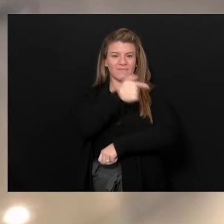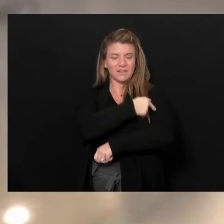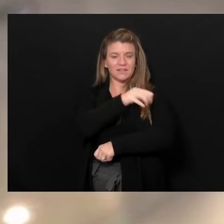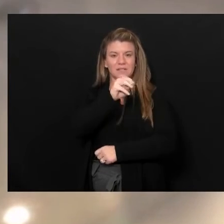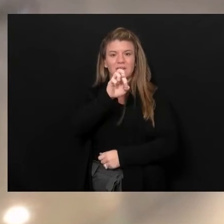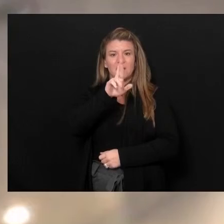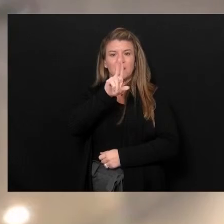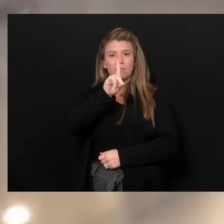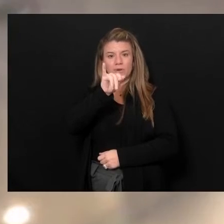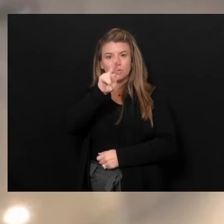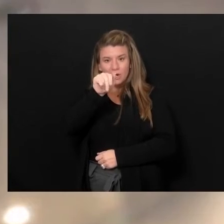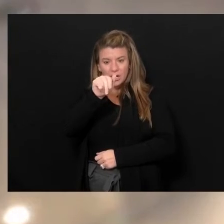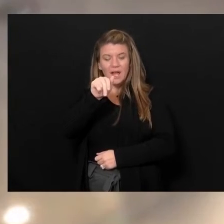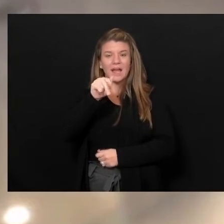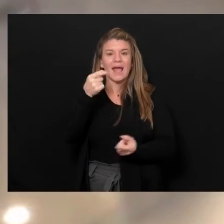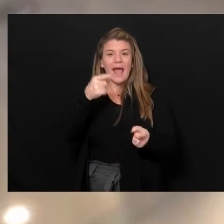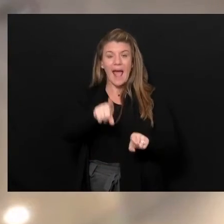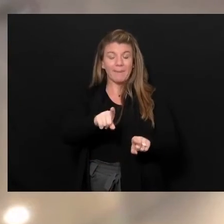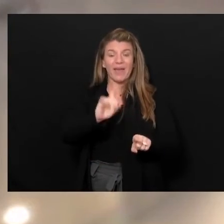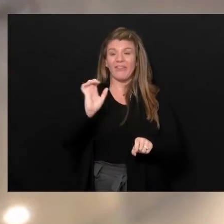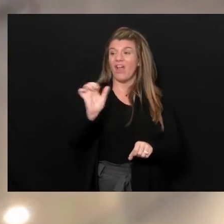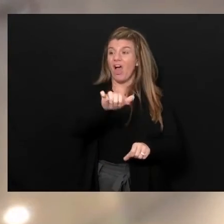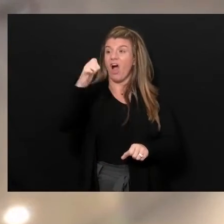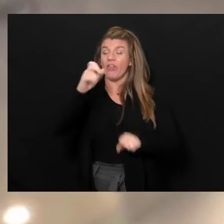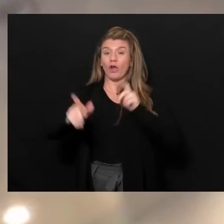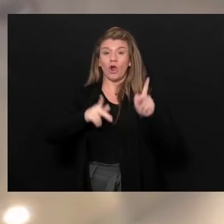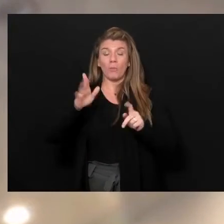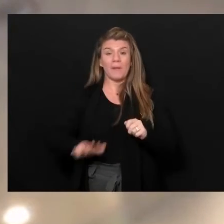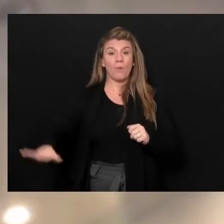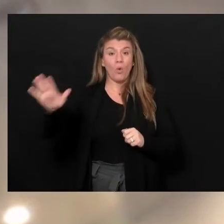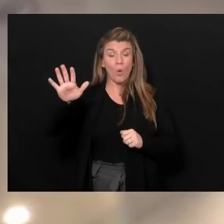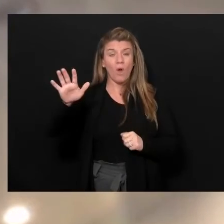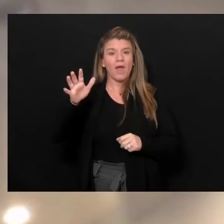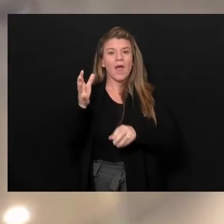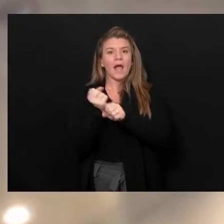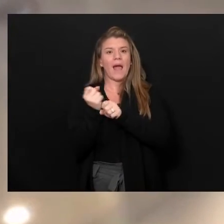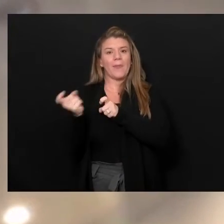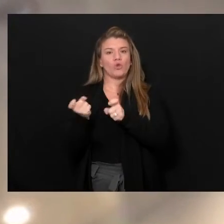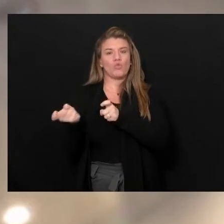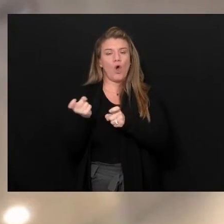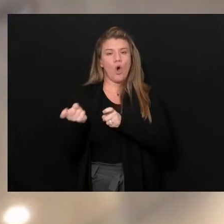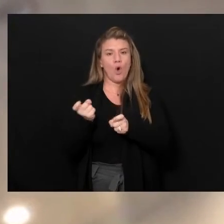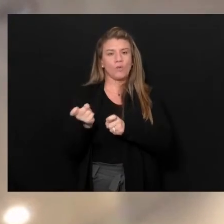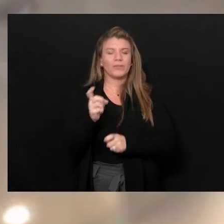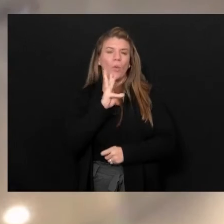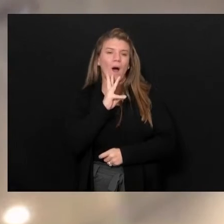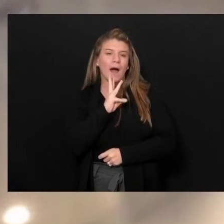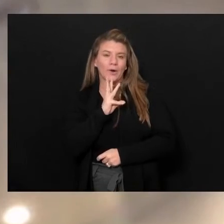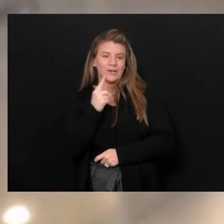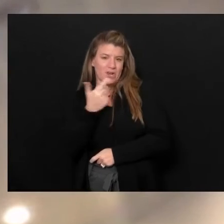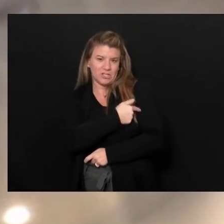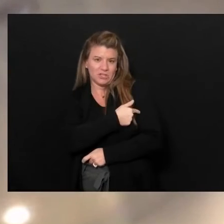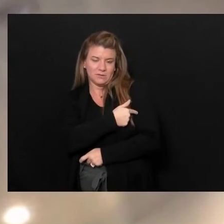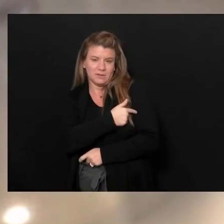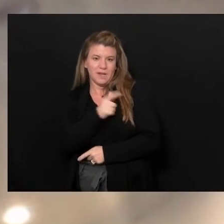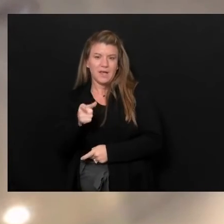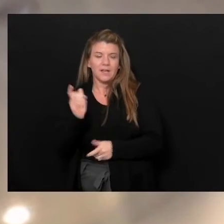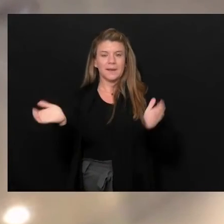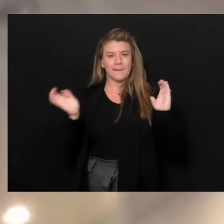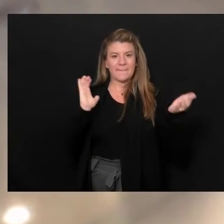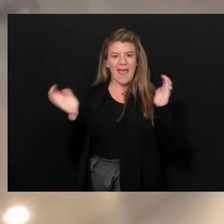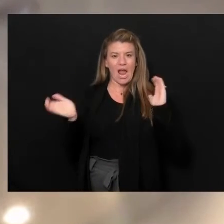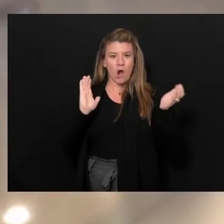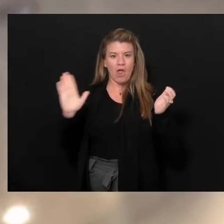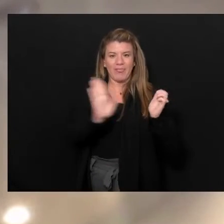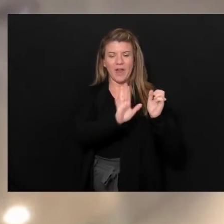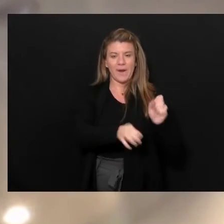Moderna vaccine. And the rest of the people actually got the control, got the water injection to compare the